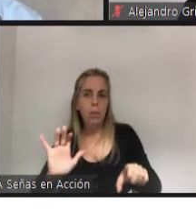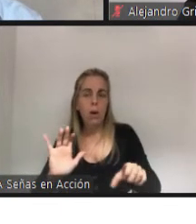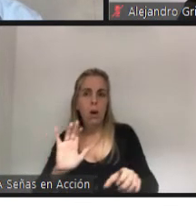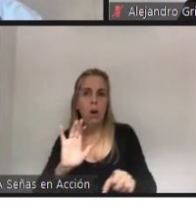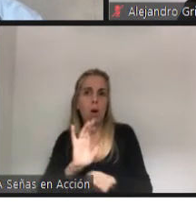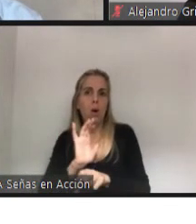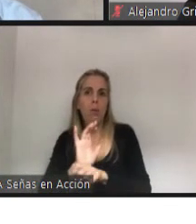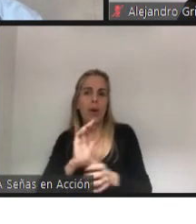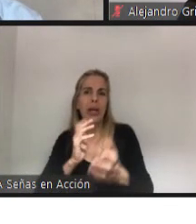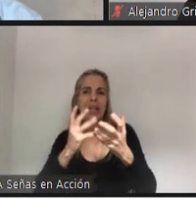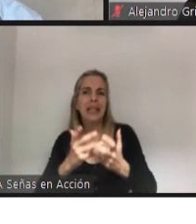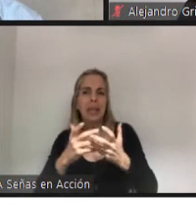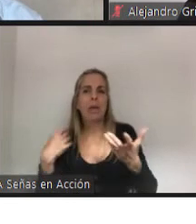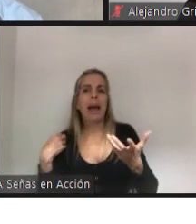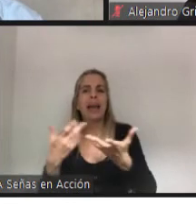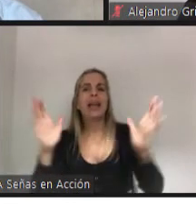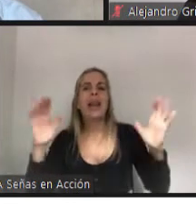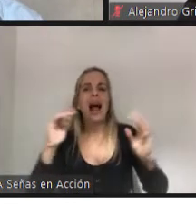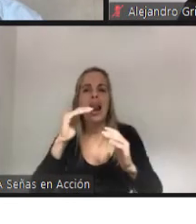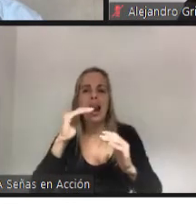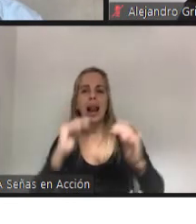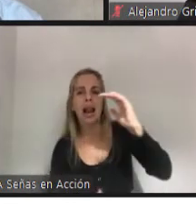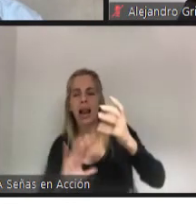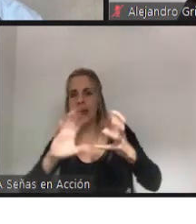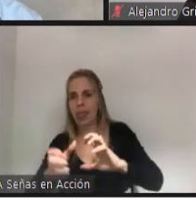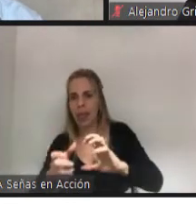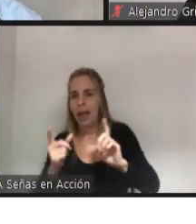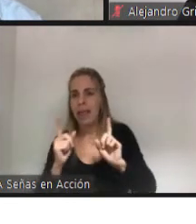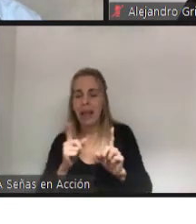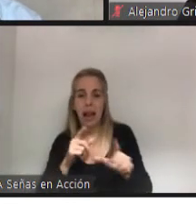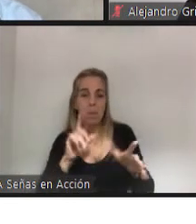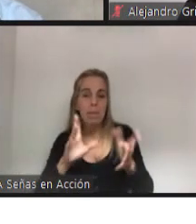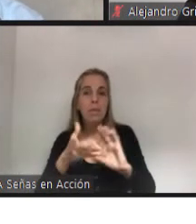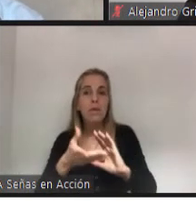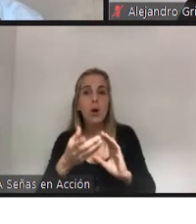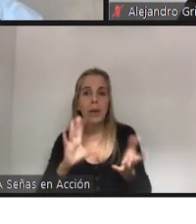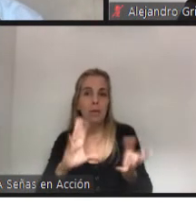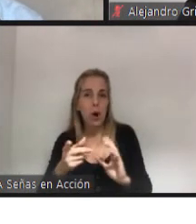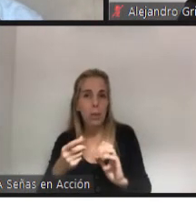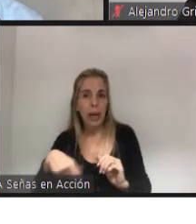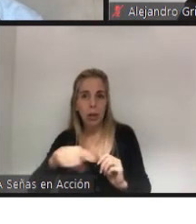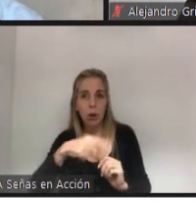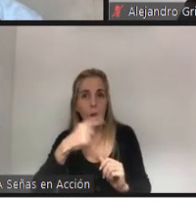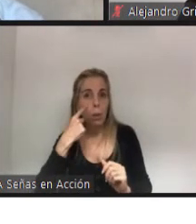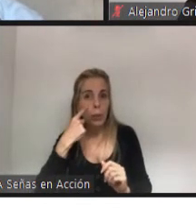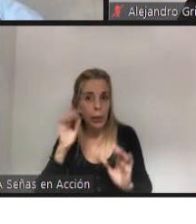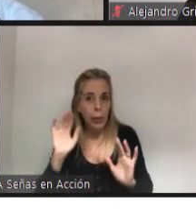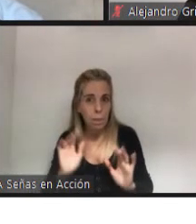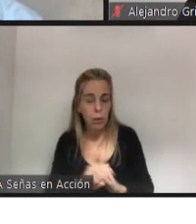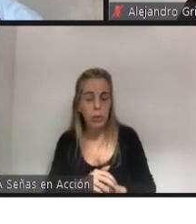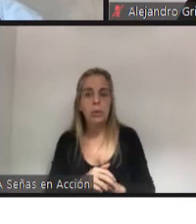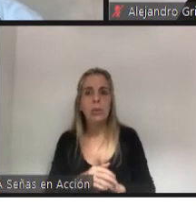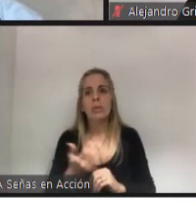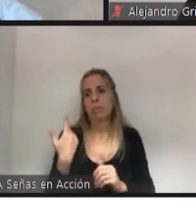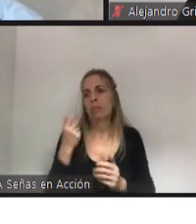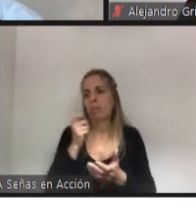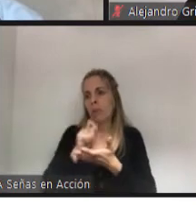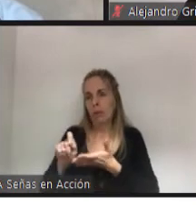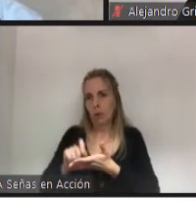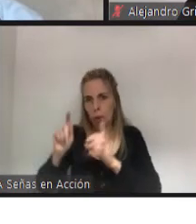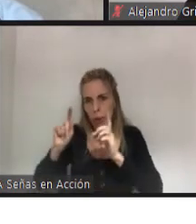of stability, of the stability we used to live. Jean Fernandes would